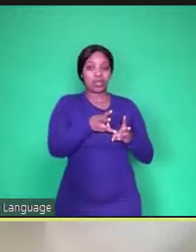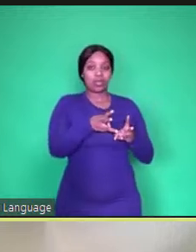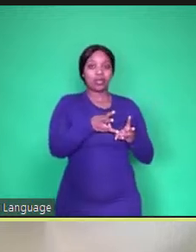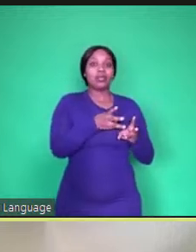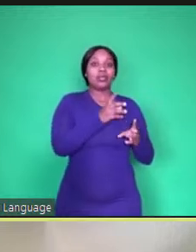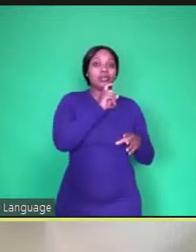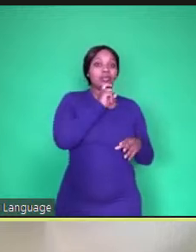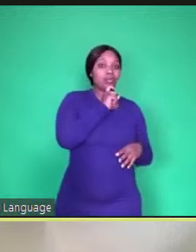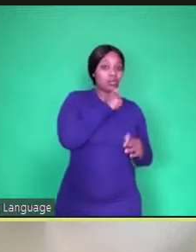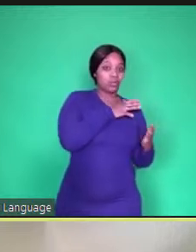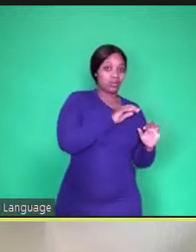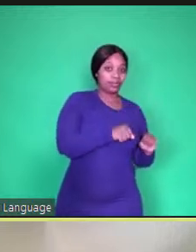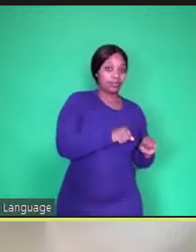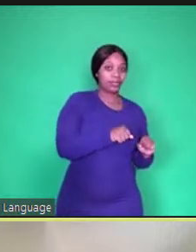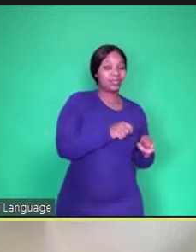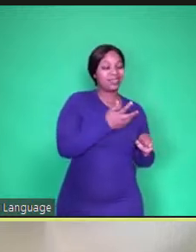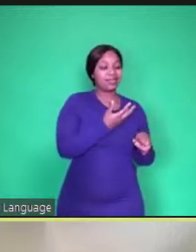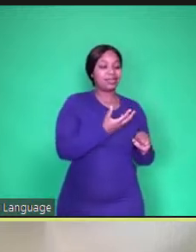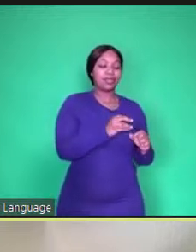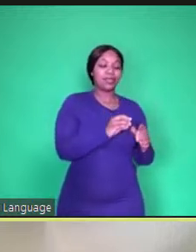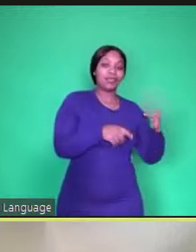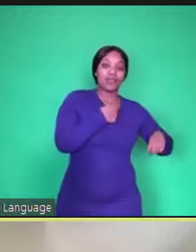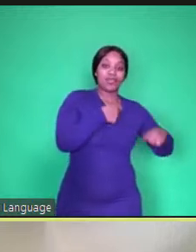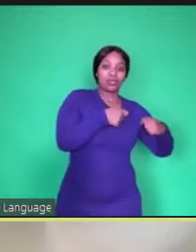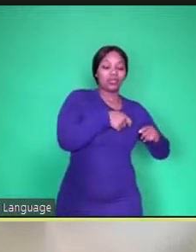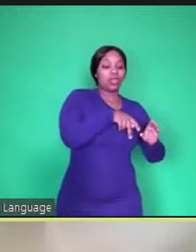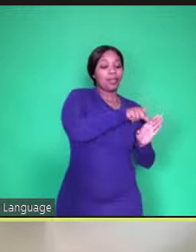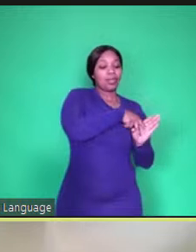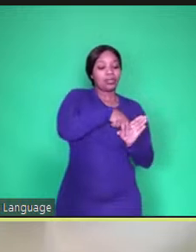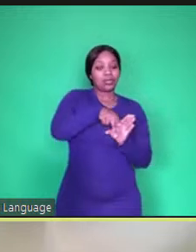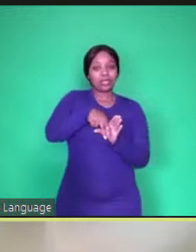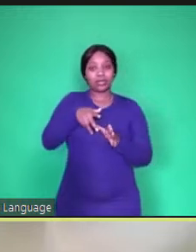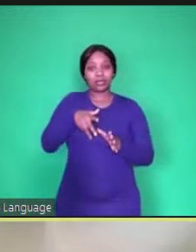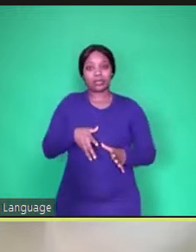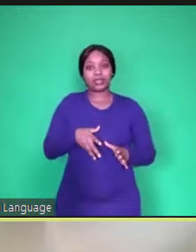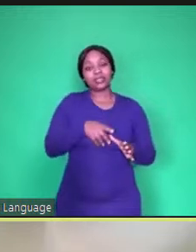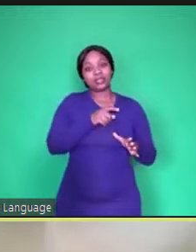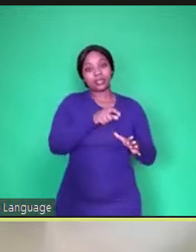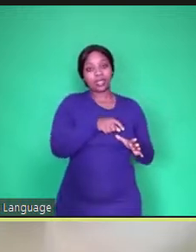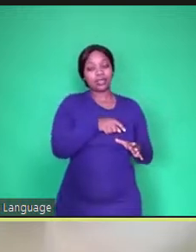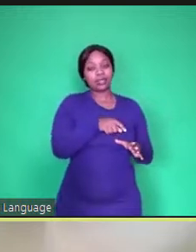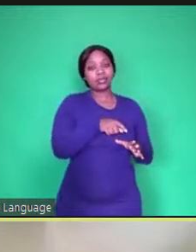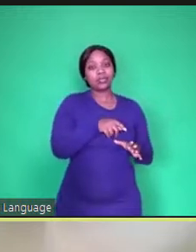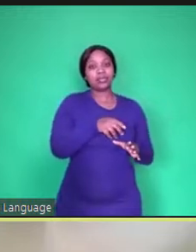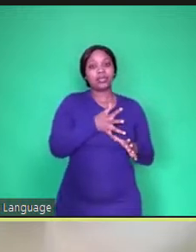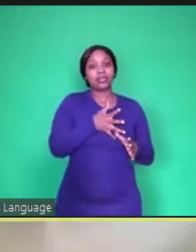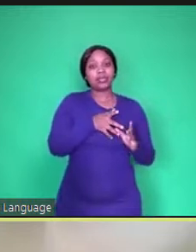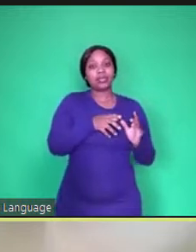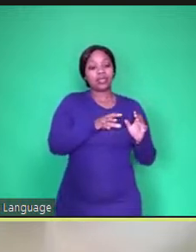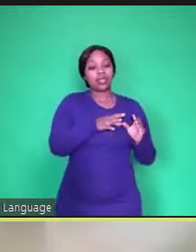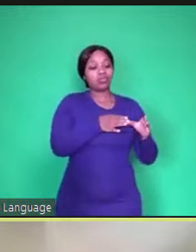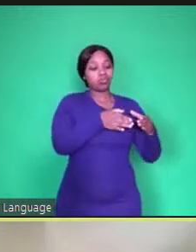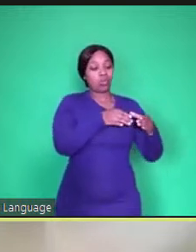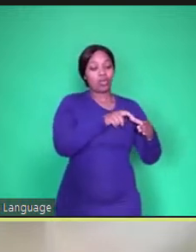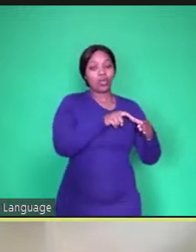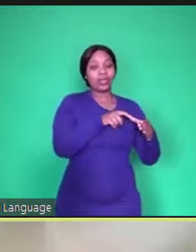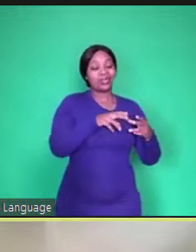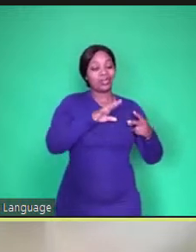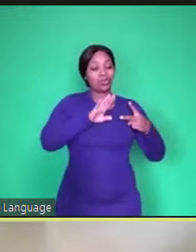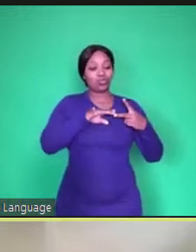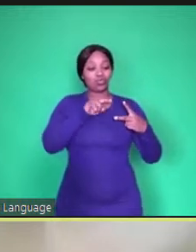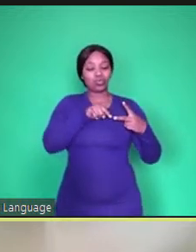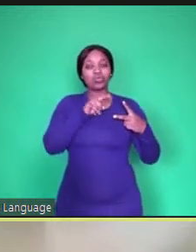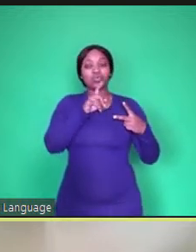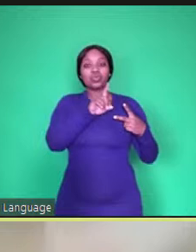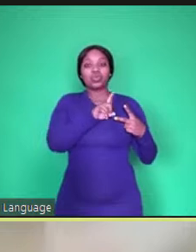then information from participants and biomarkers and the dry blood spot. Wave 2, it was just generally a